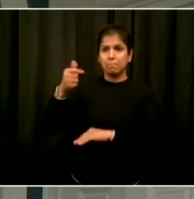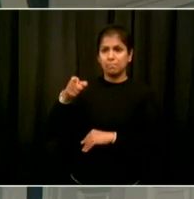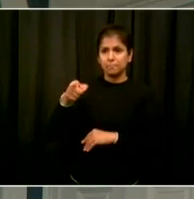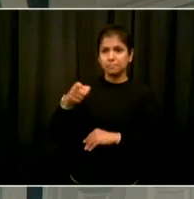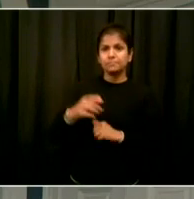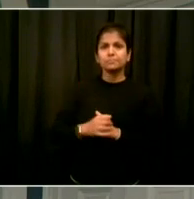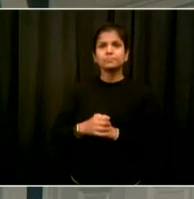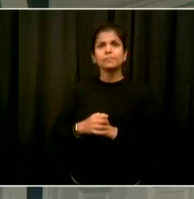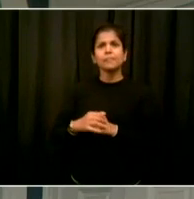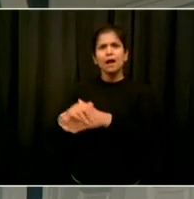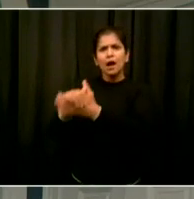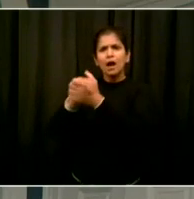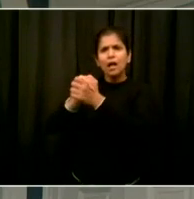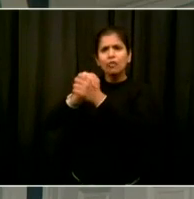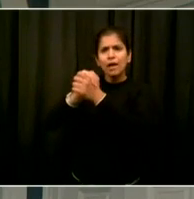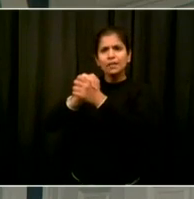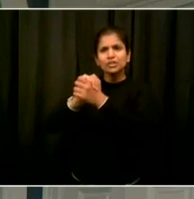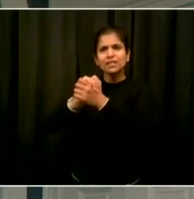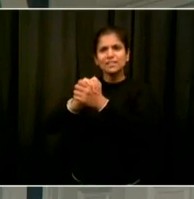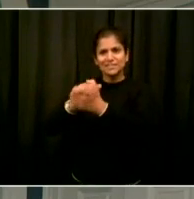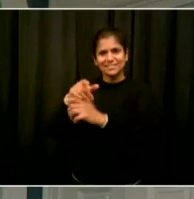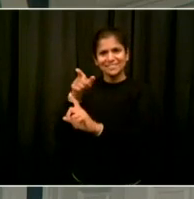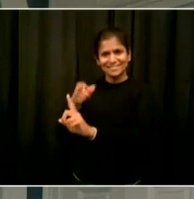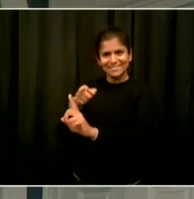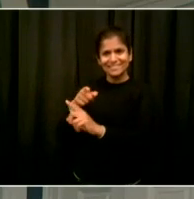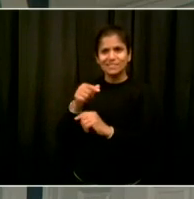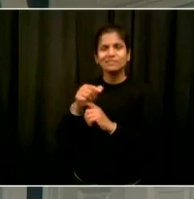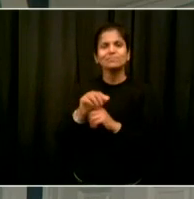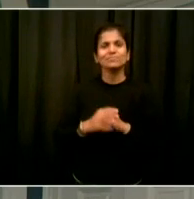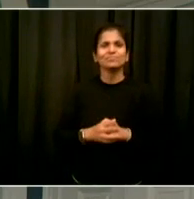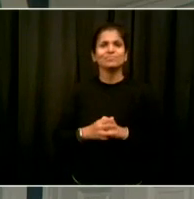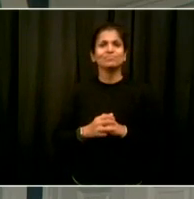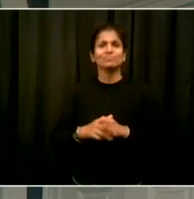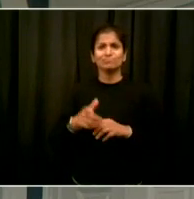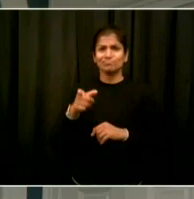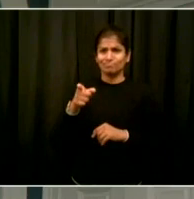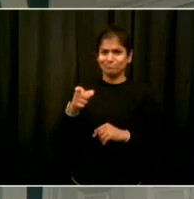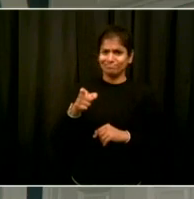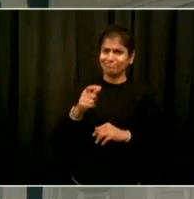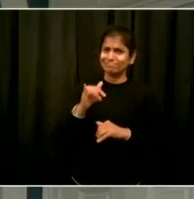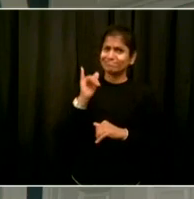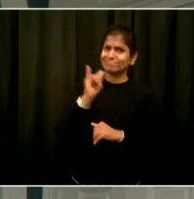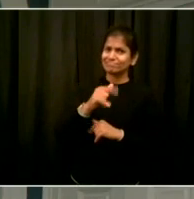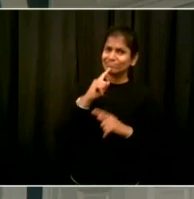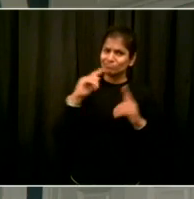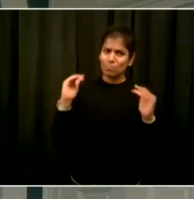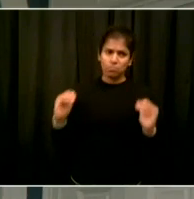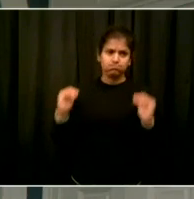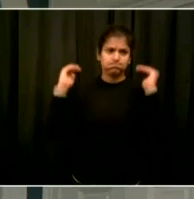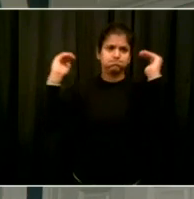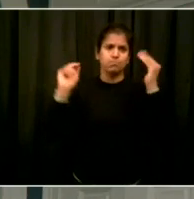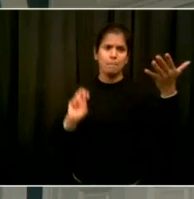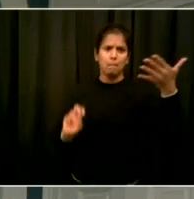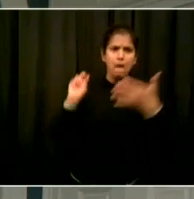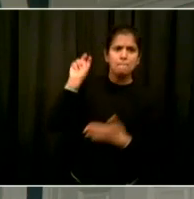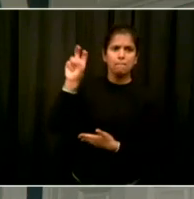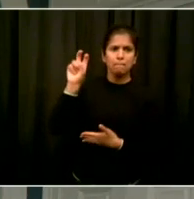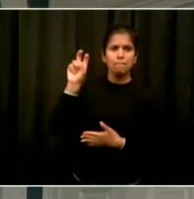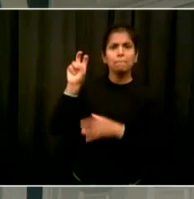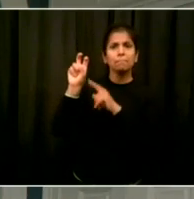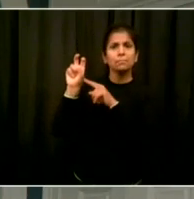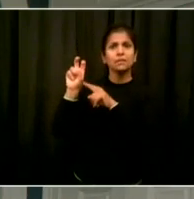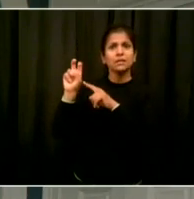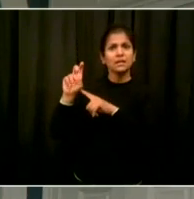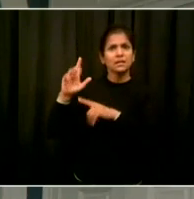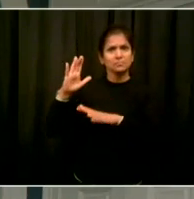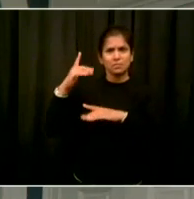you, you're being promoted during a tumultuous time when the NYPD is dealing with the pandemic, the push for stronger reforms,